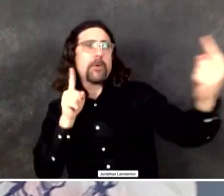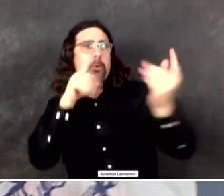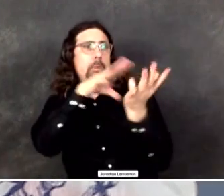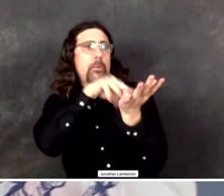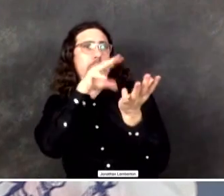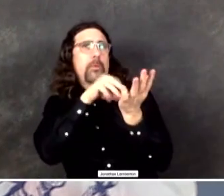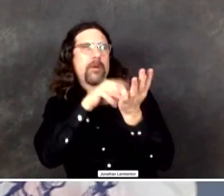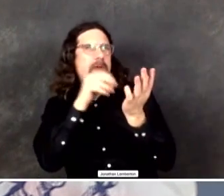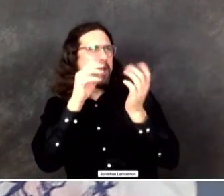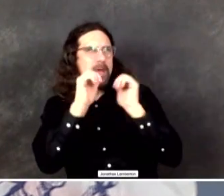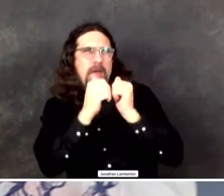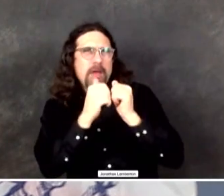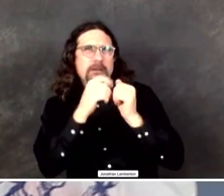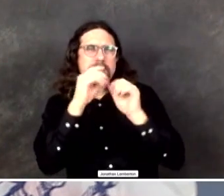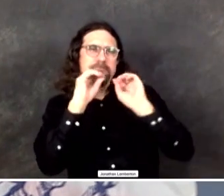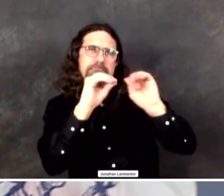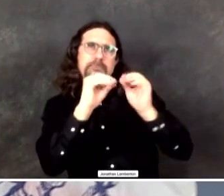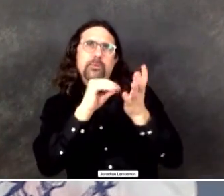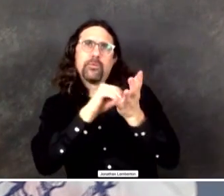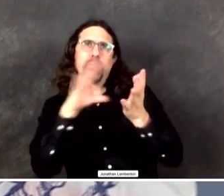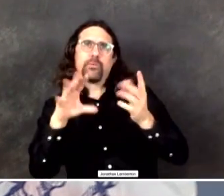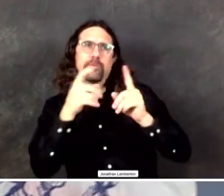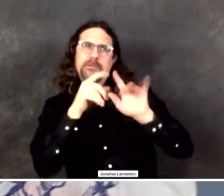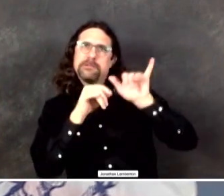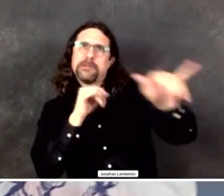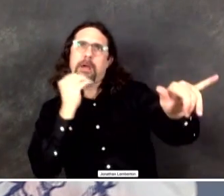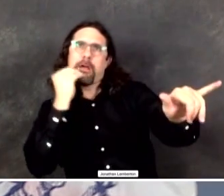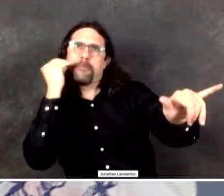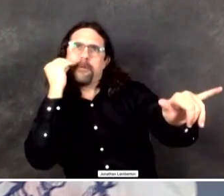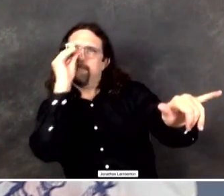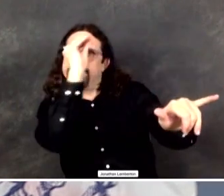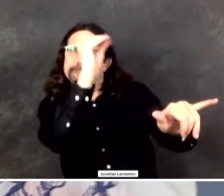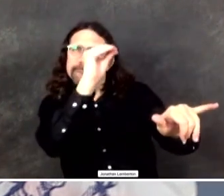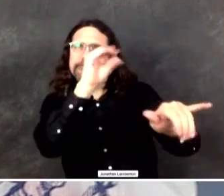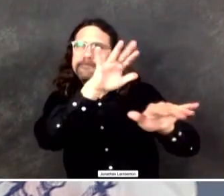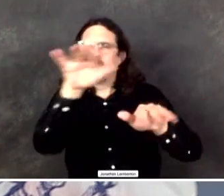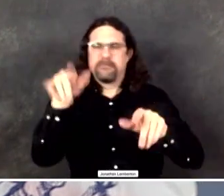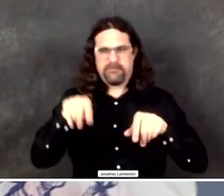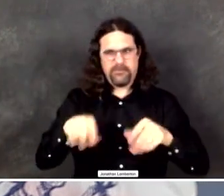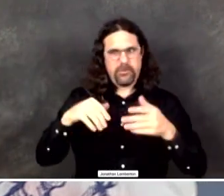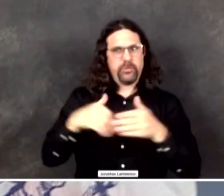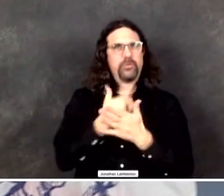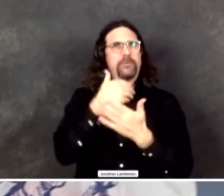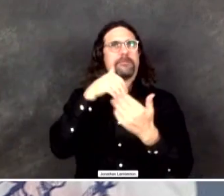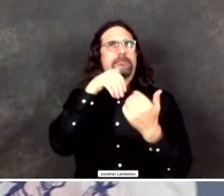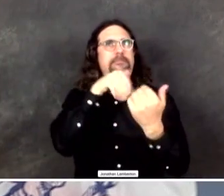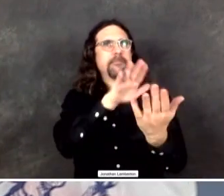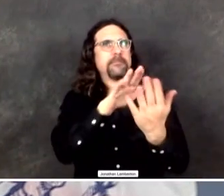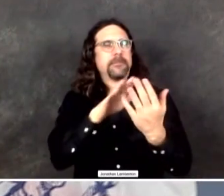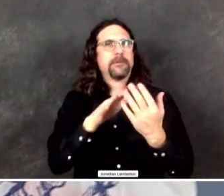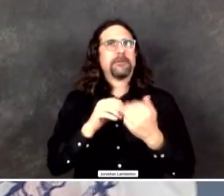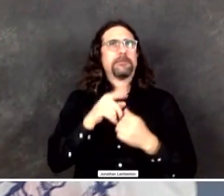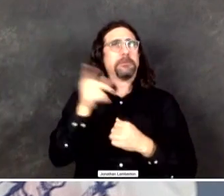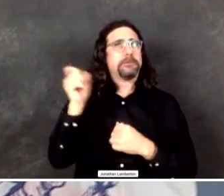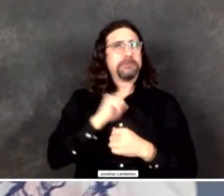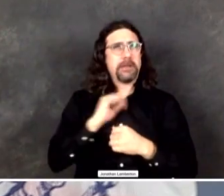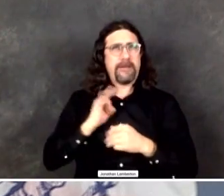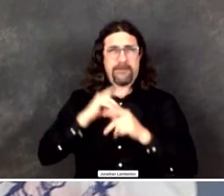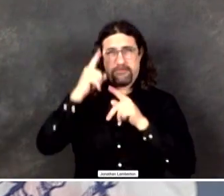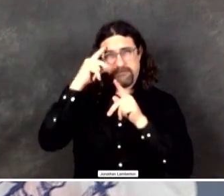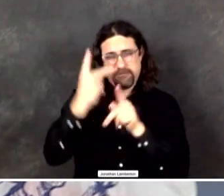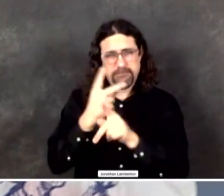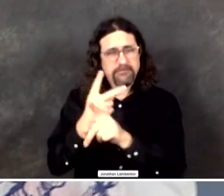And they weren't given a year to get ready. They weren't given a month to get ready. They had a week to quickly